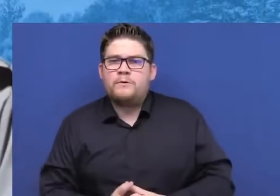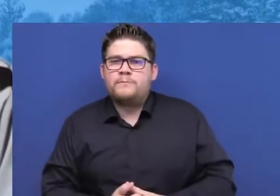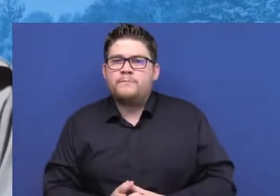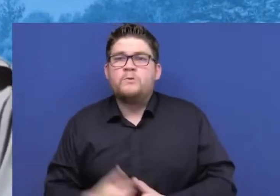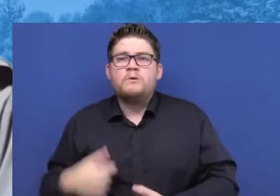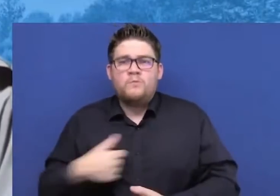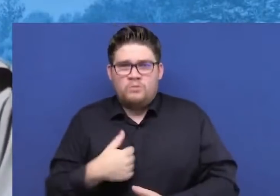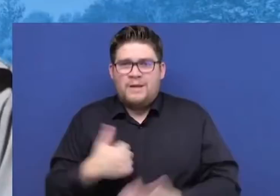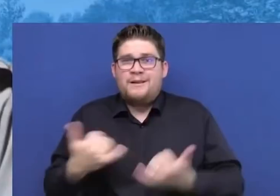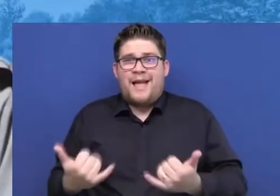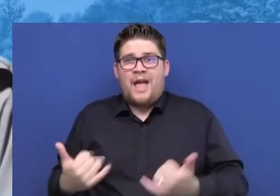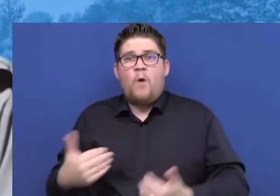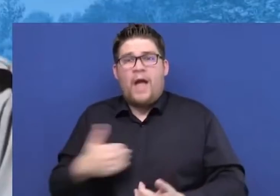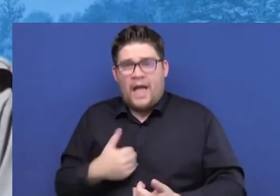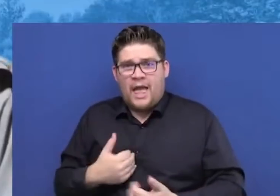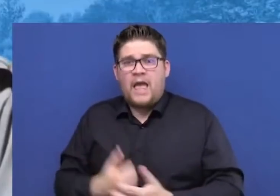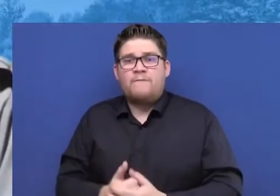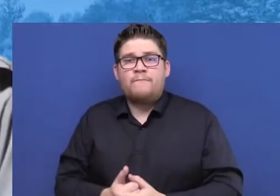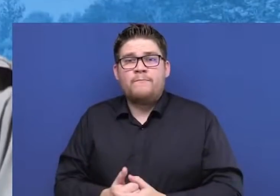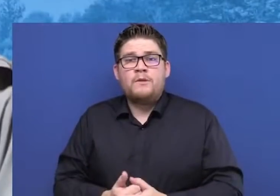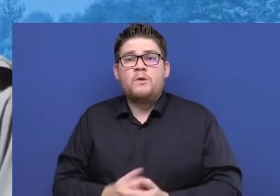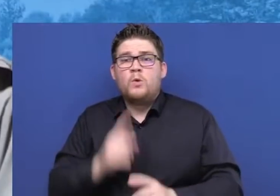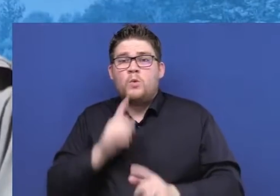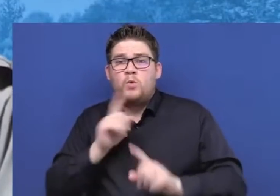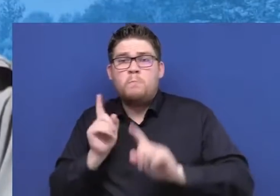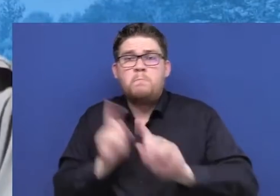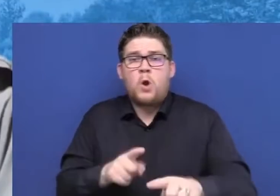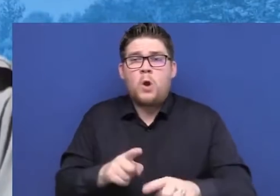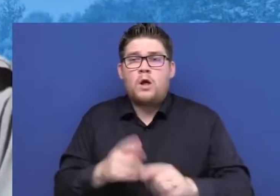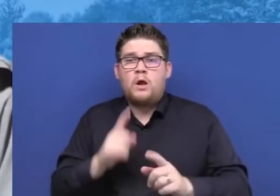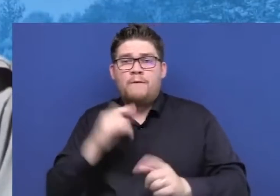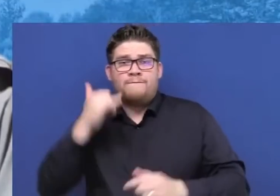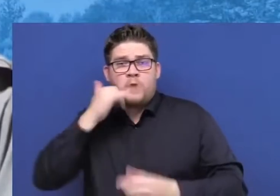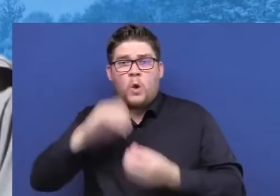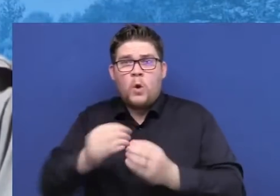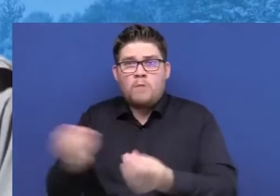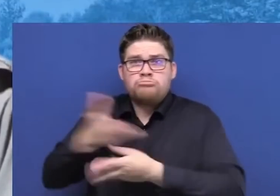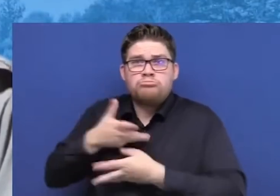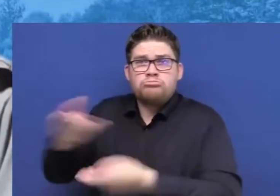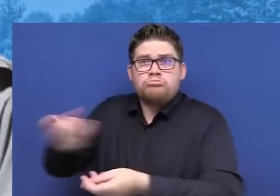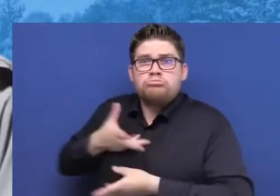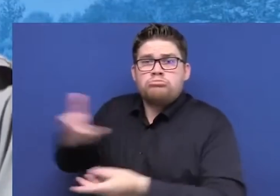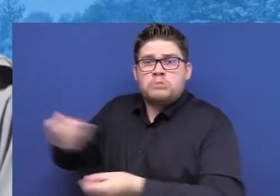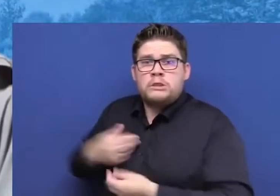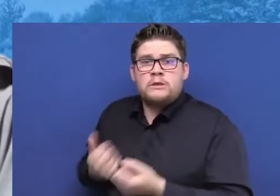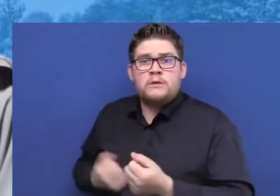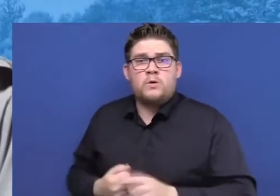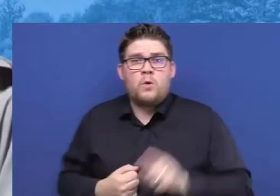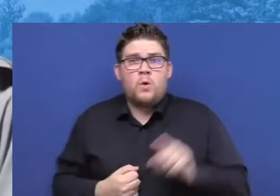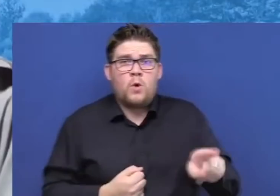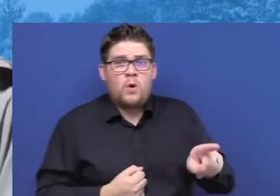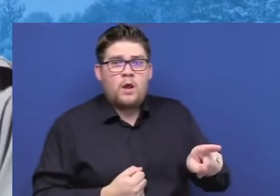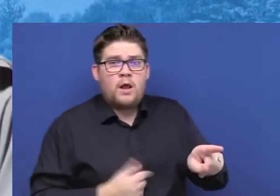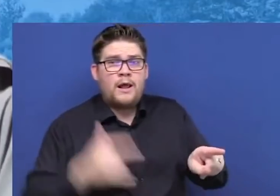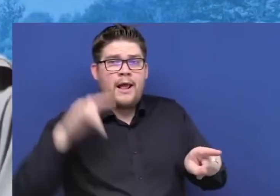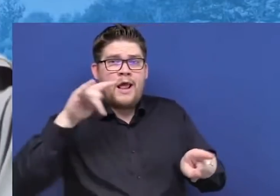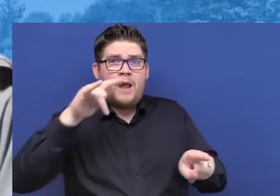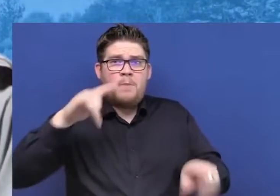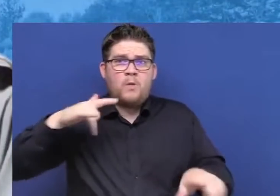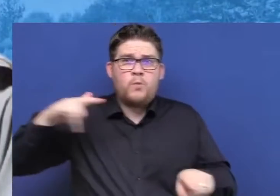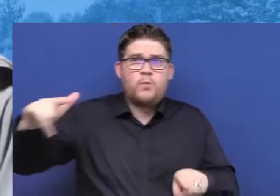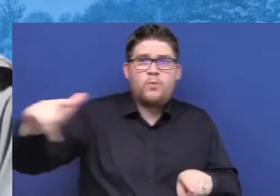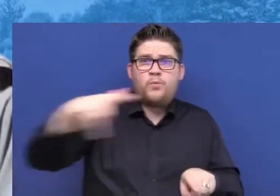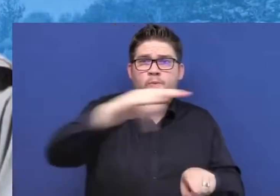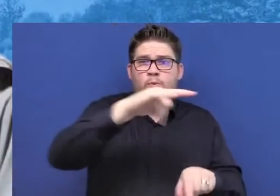the public reporting new fires, to having fixed wing aerial patrols on a regular basis, to using remote sensing, as